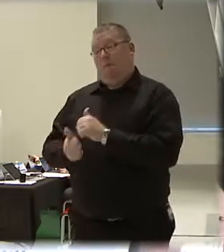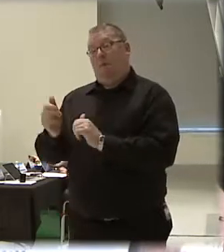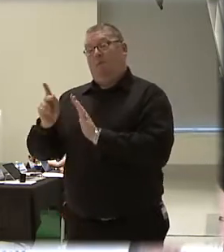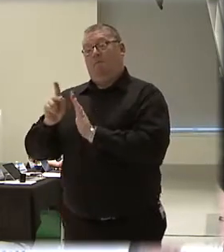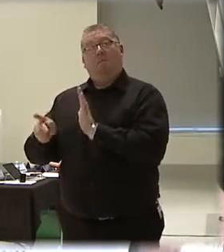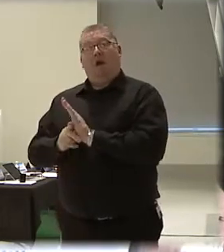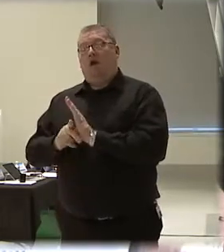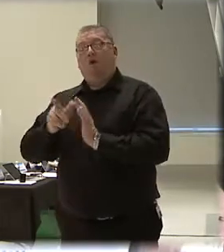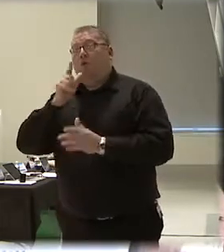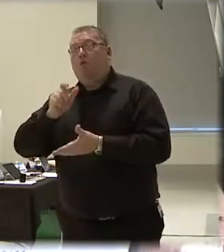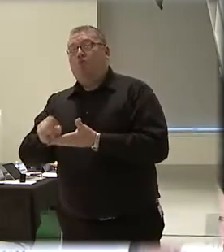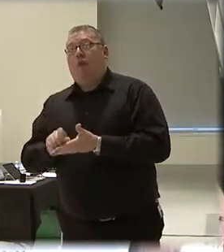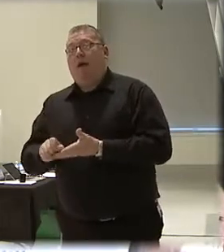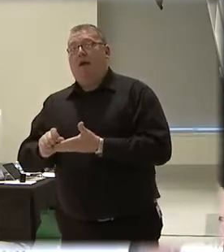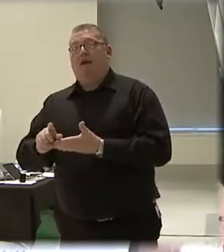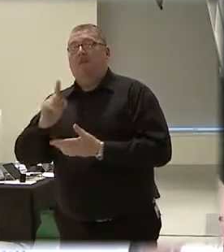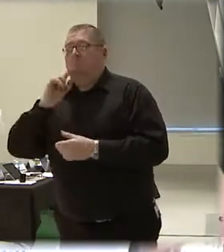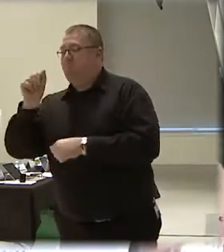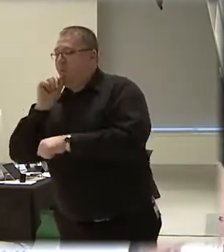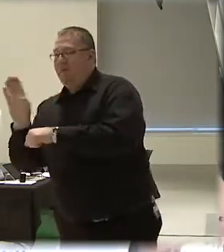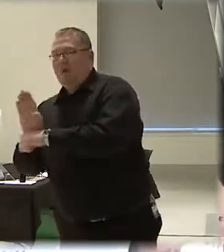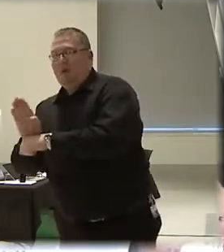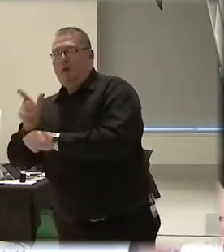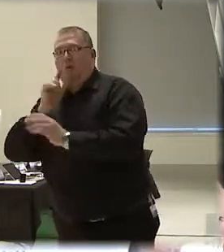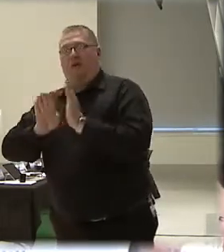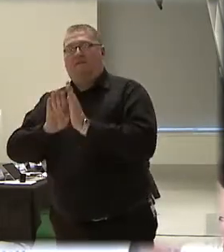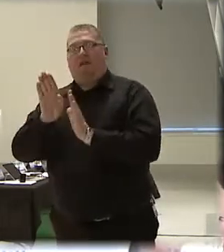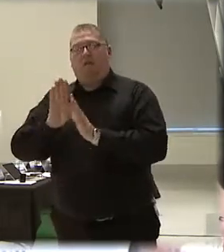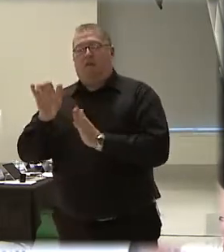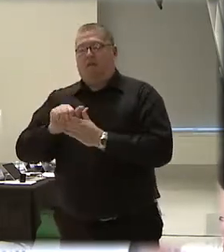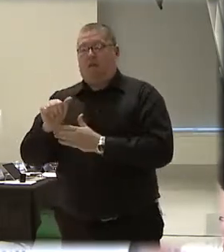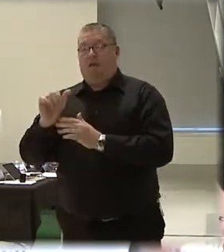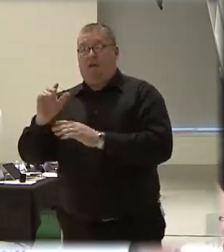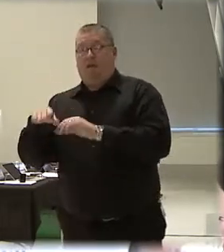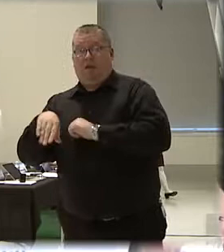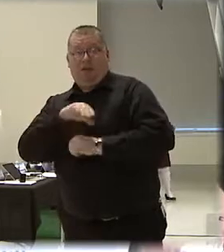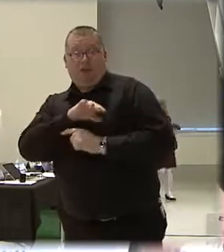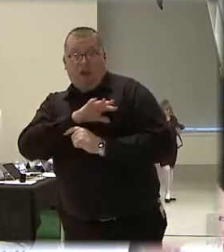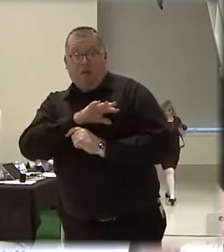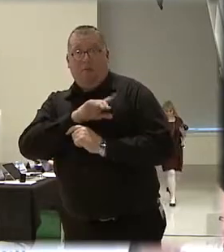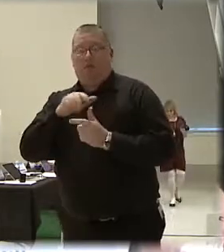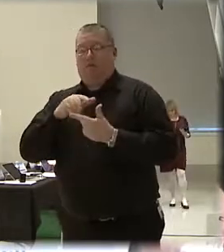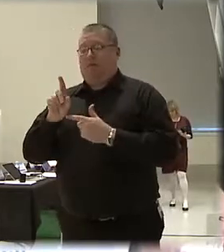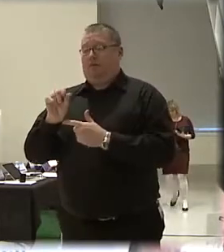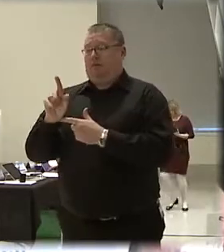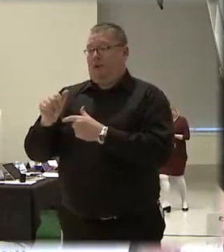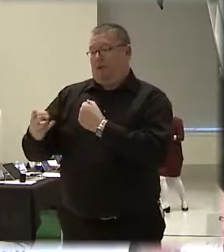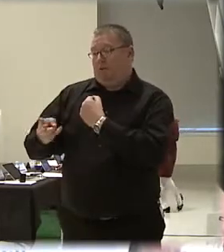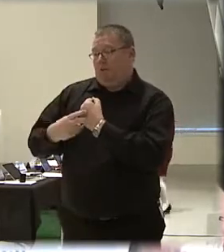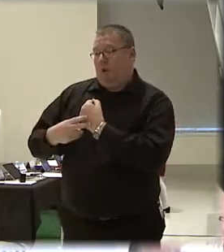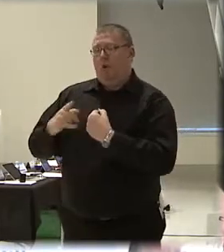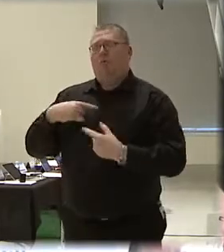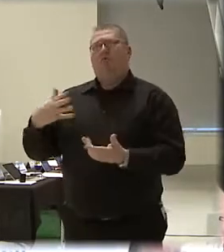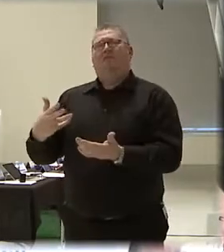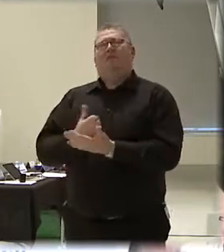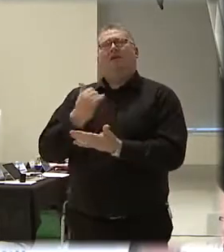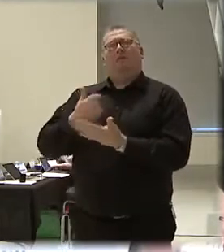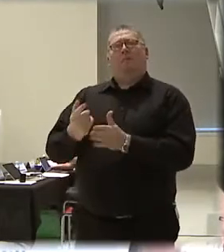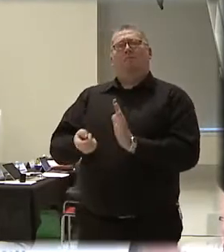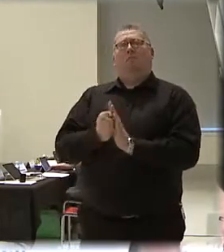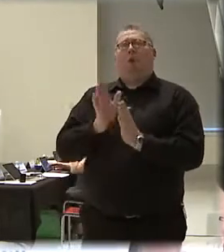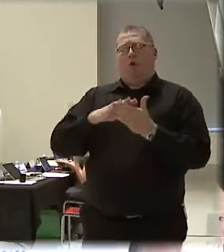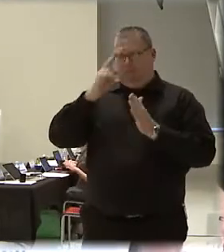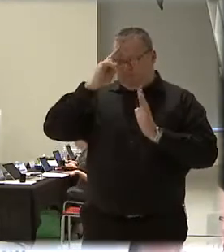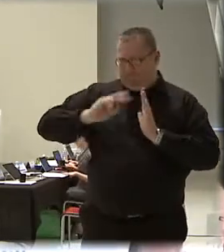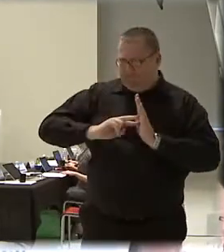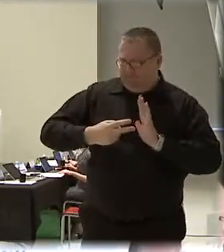the companies that provide the cameras, that provide the data storage. So I think it's really important that we do take this moment to be deliberate, to